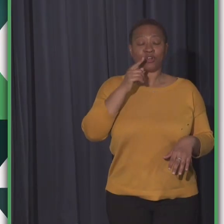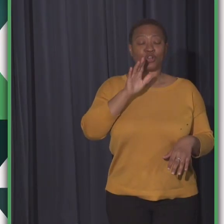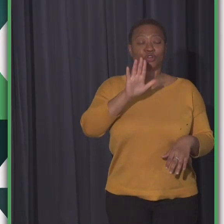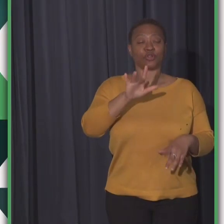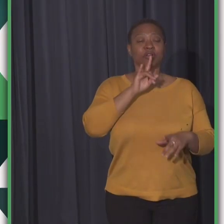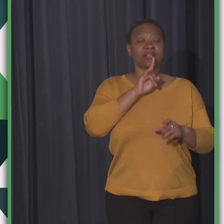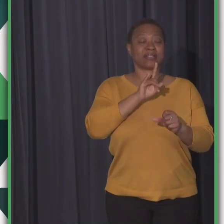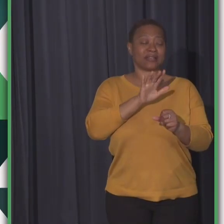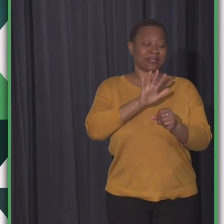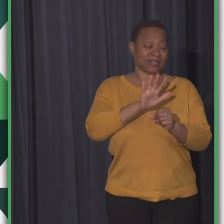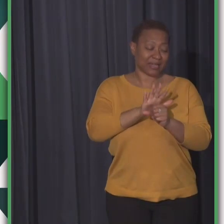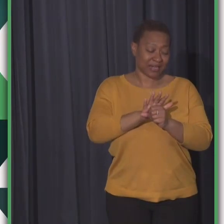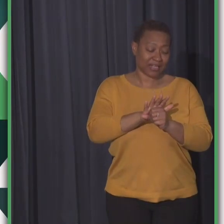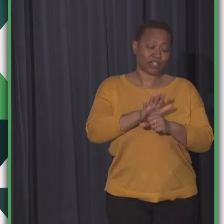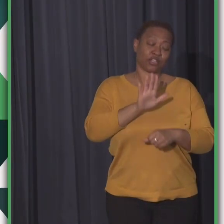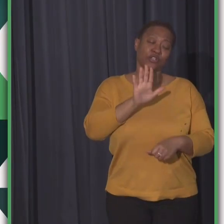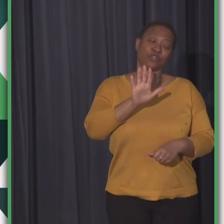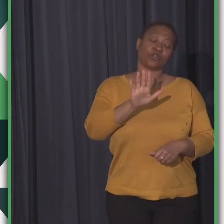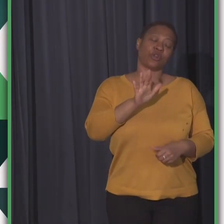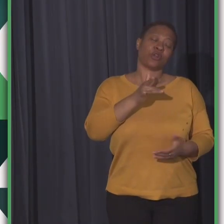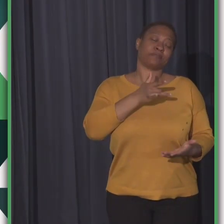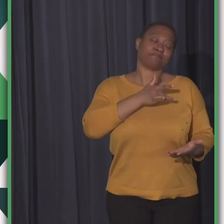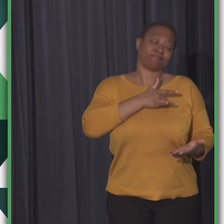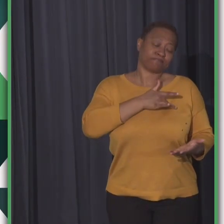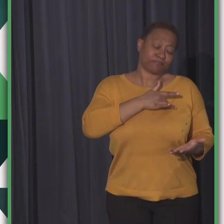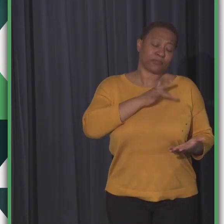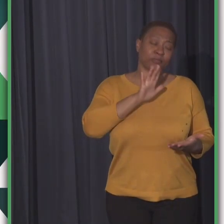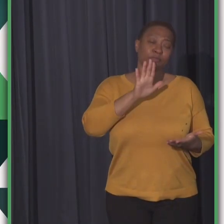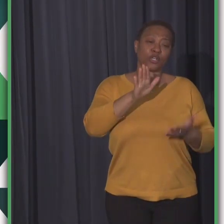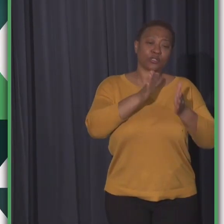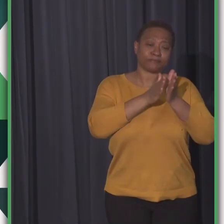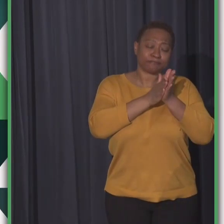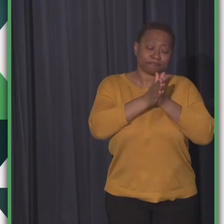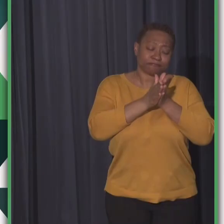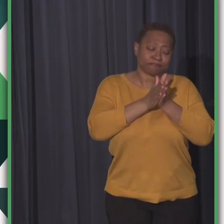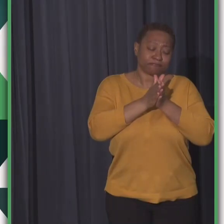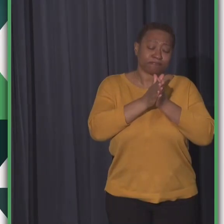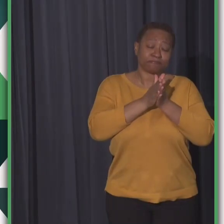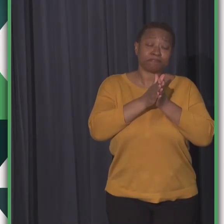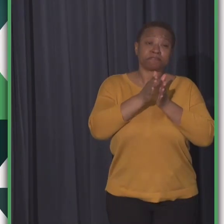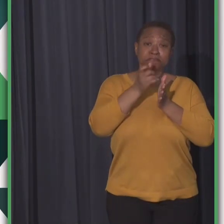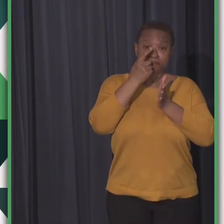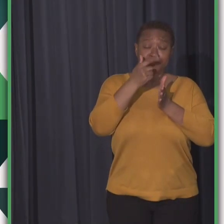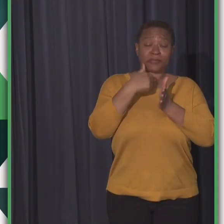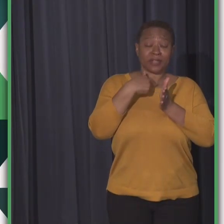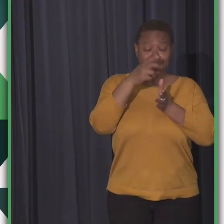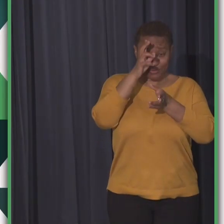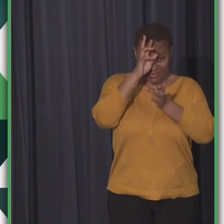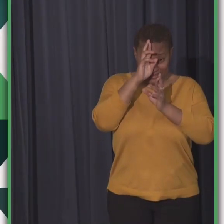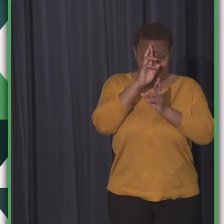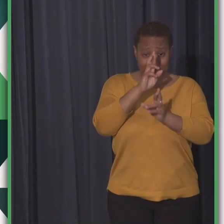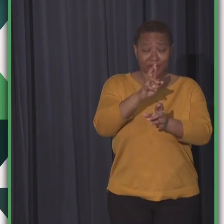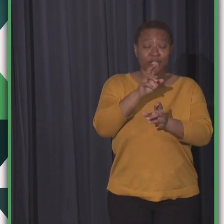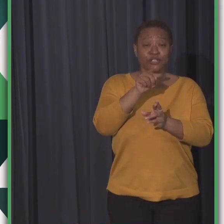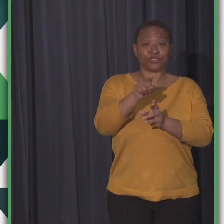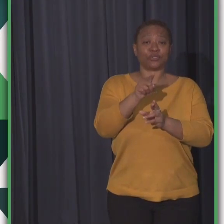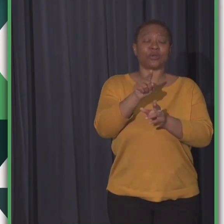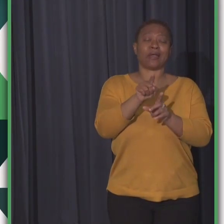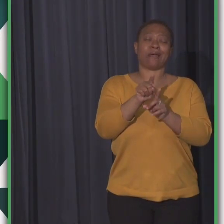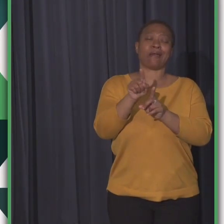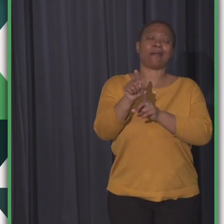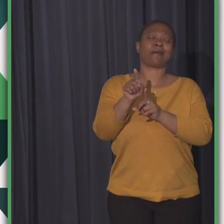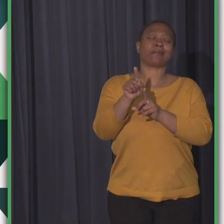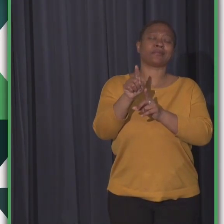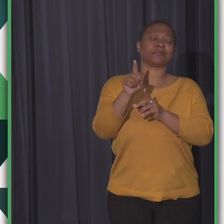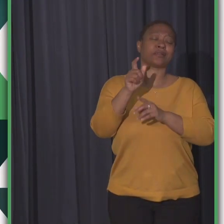dedication, your heart, your drive. And brother, I respect you as a champion, as a